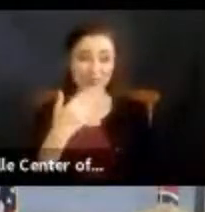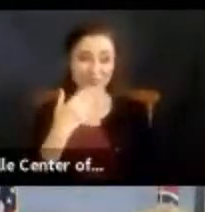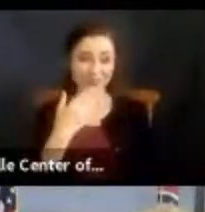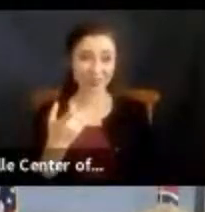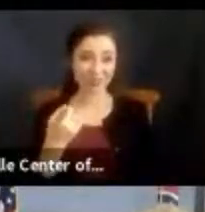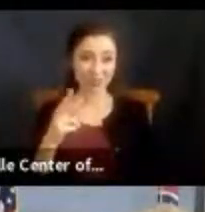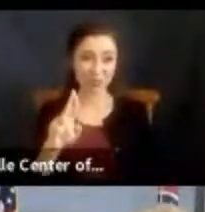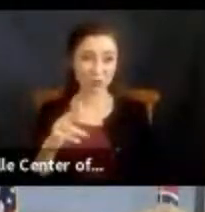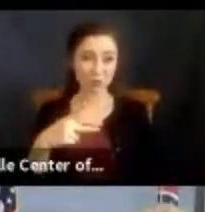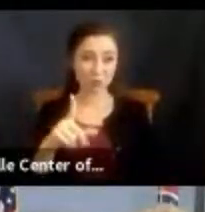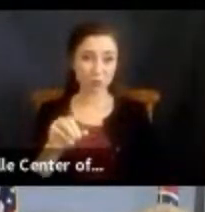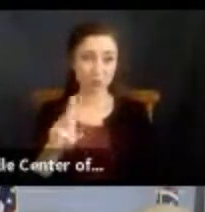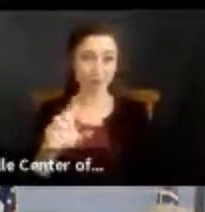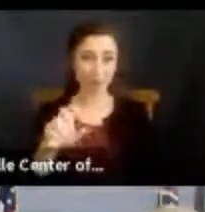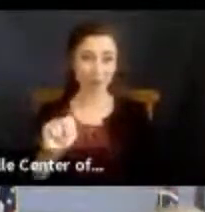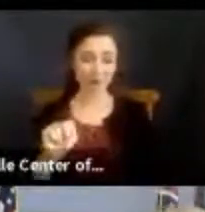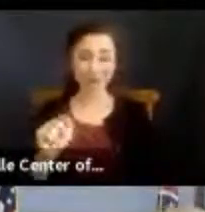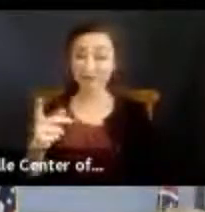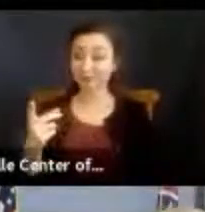Dr. Gregg.